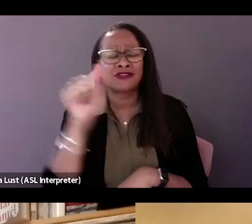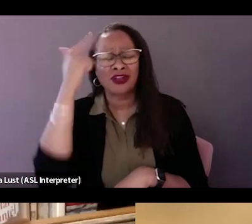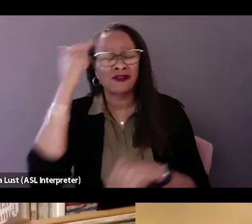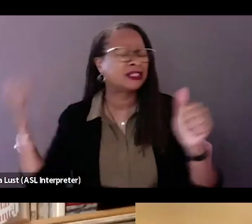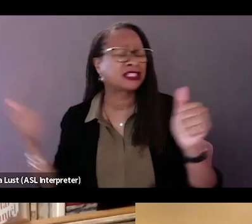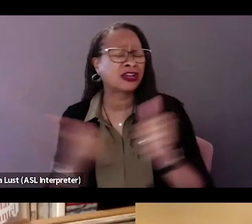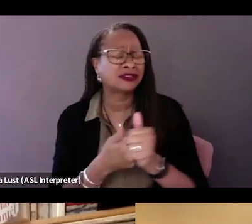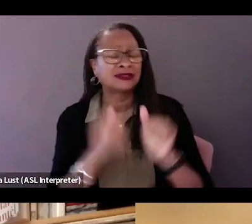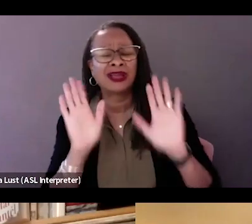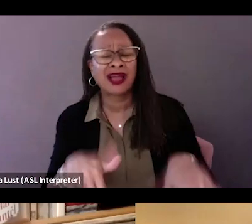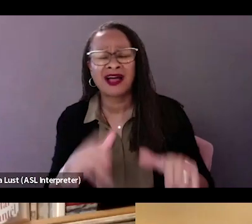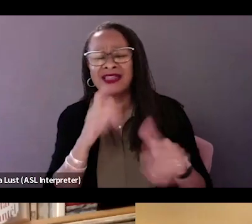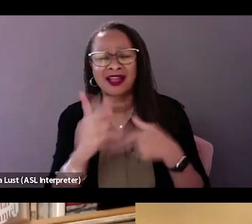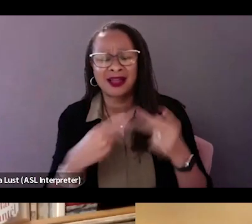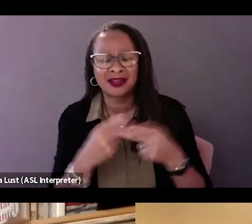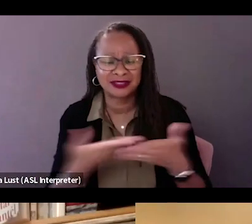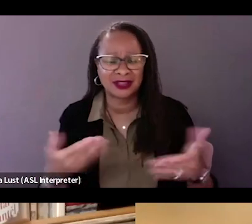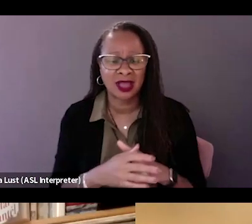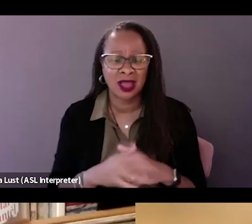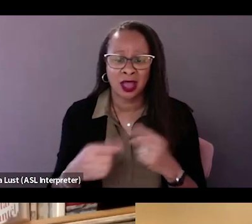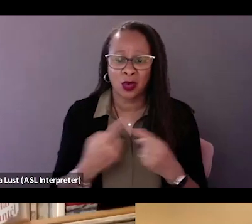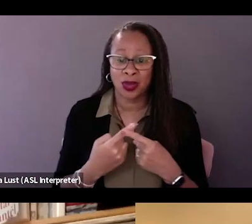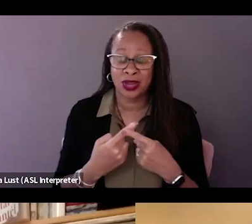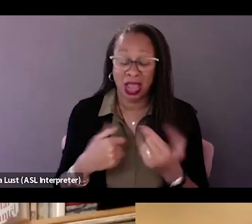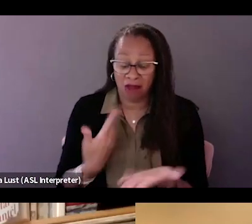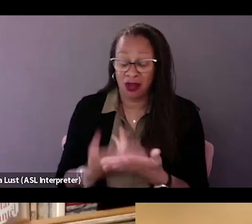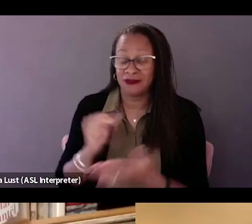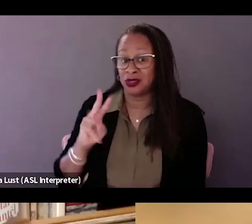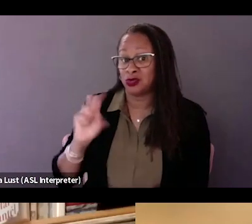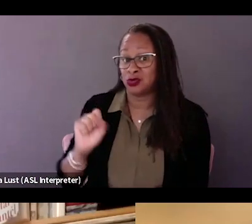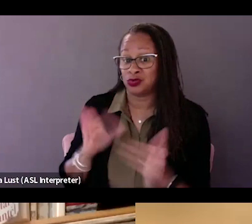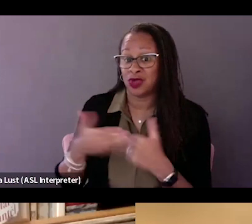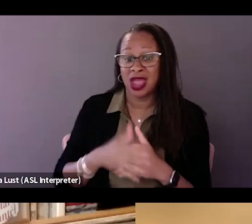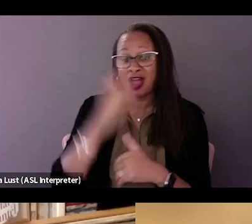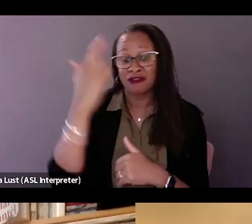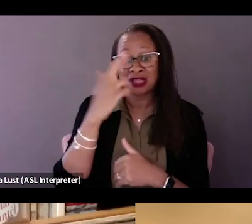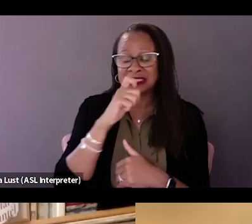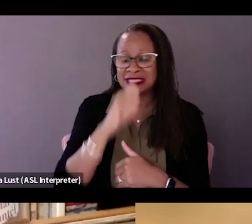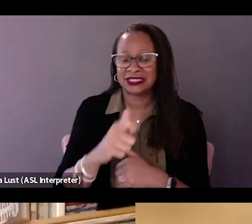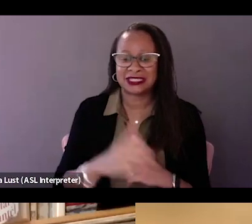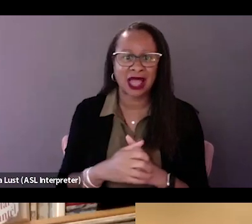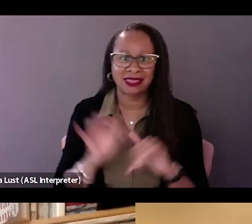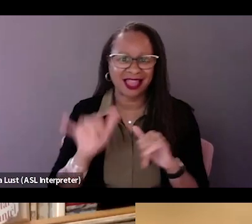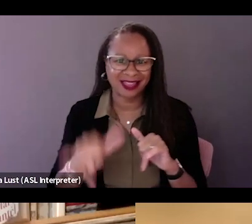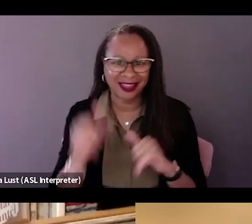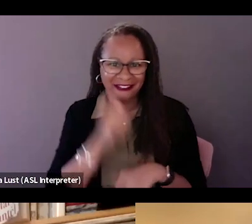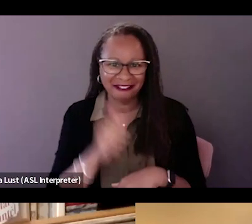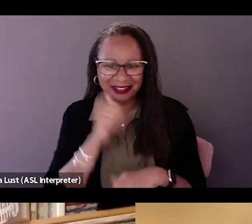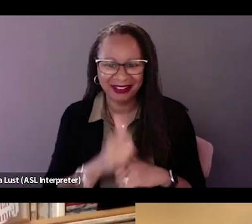kind of stuff. When I got to this newsroom, I realized that it wasn't so heroic every day. It